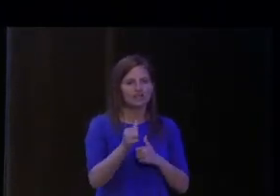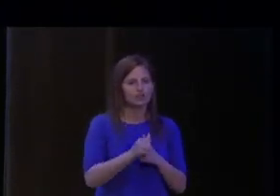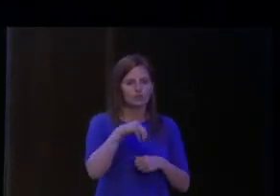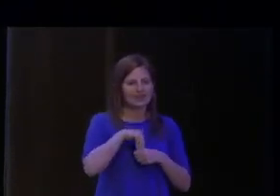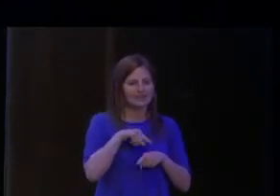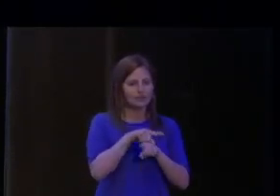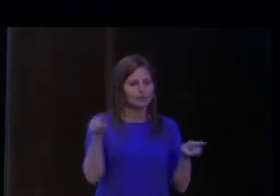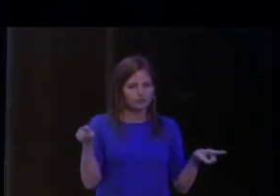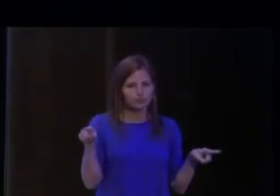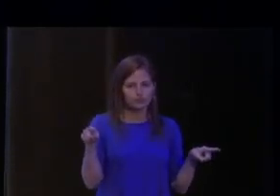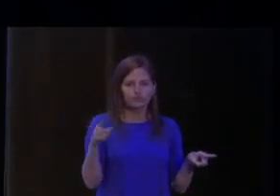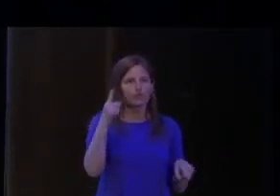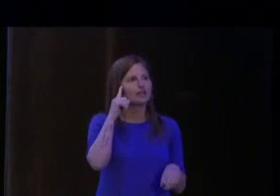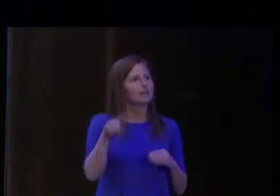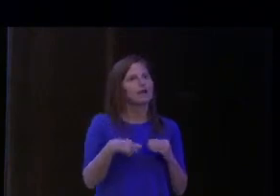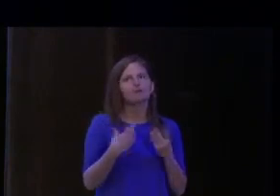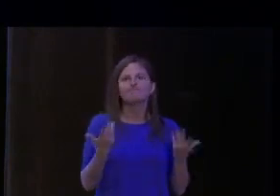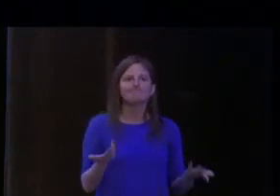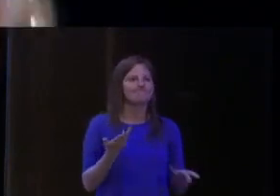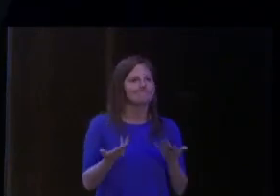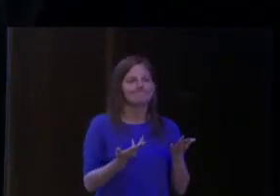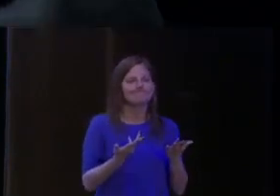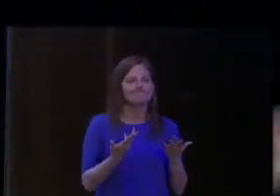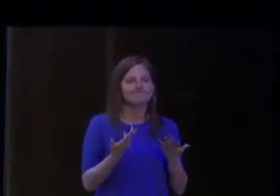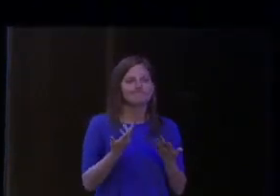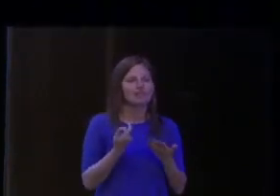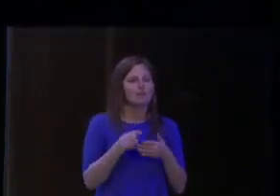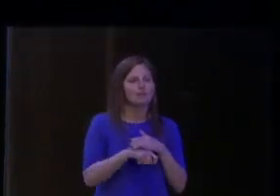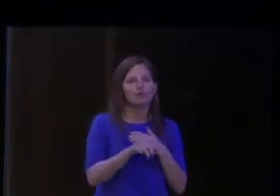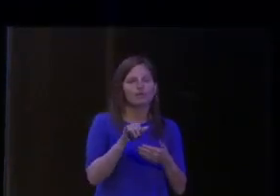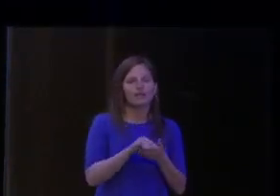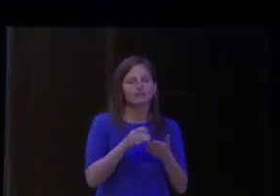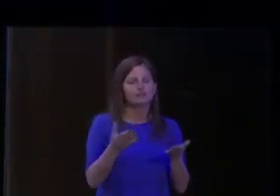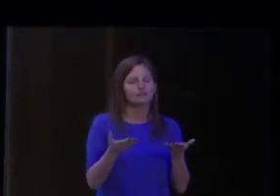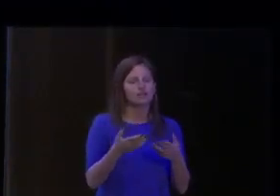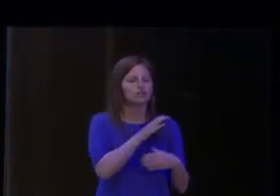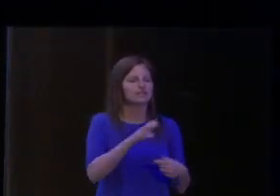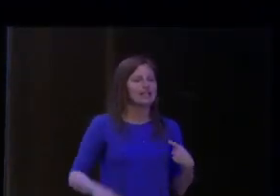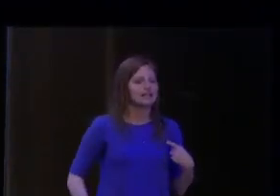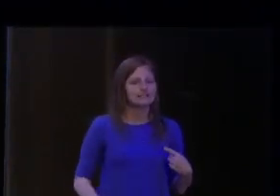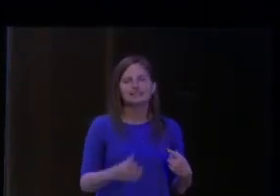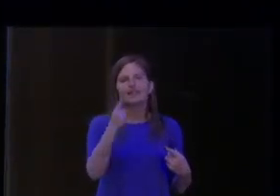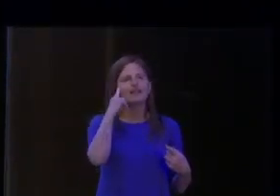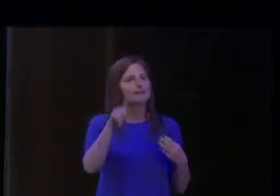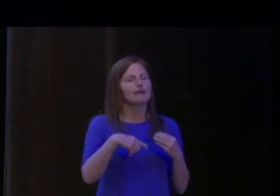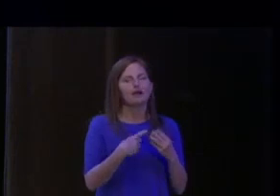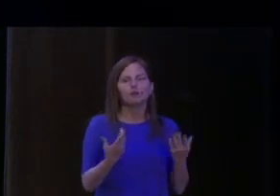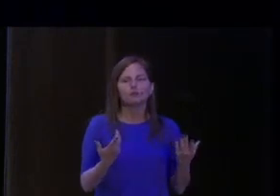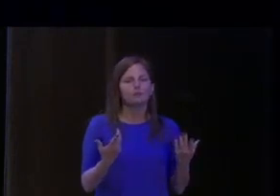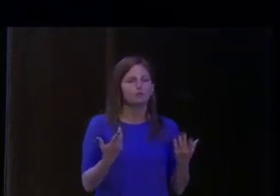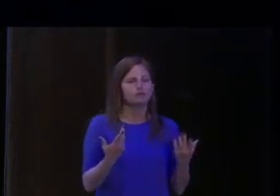within you. You think about the birth of that which is called Christianity, and you think about